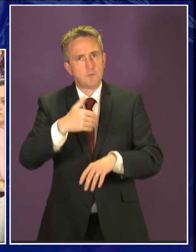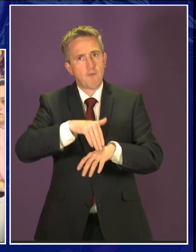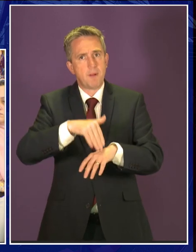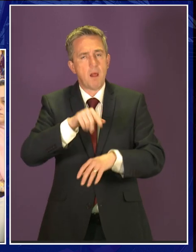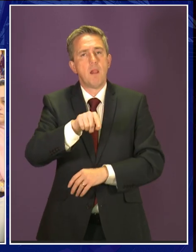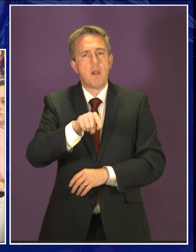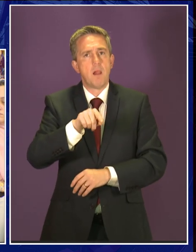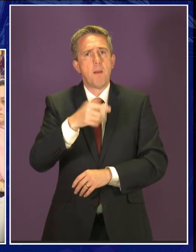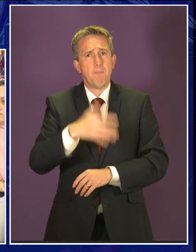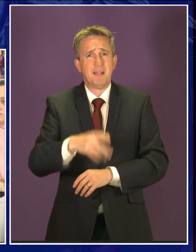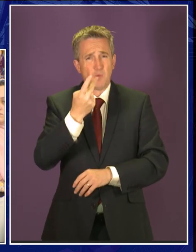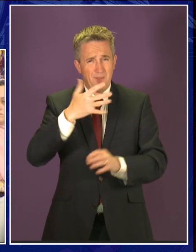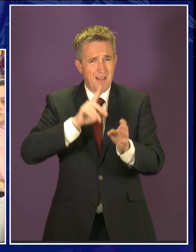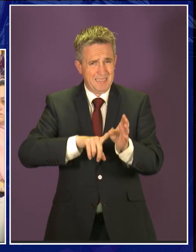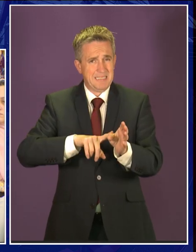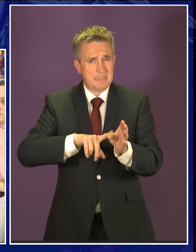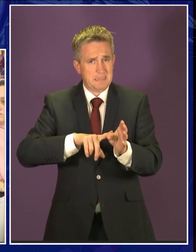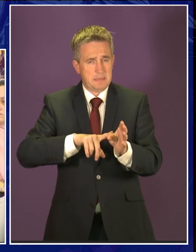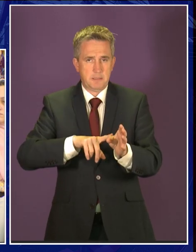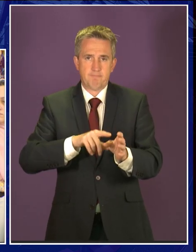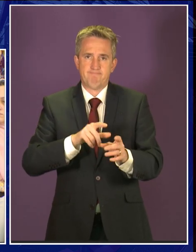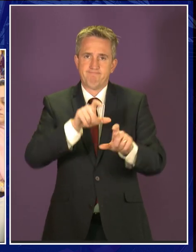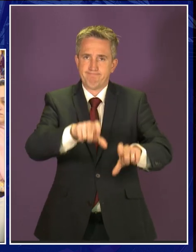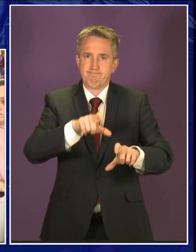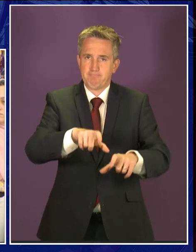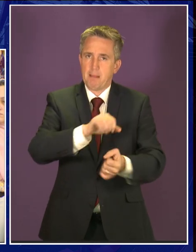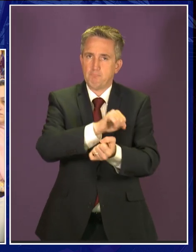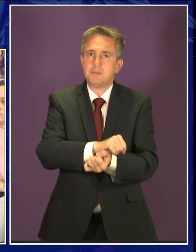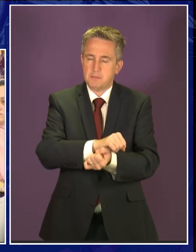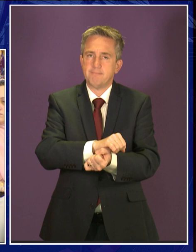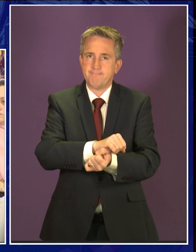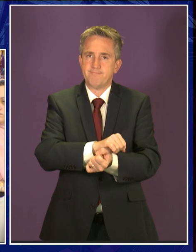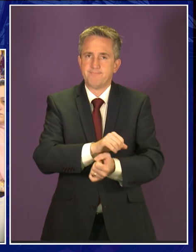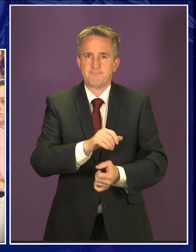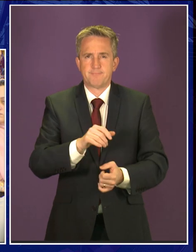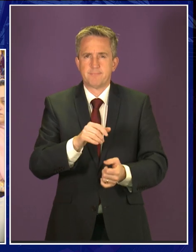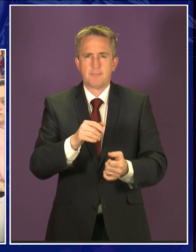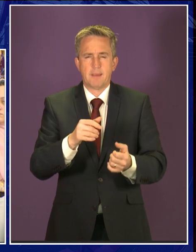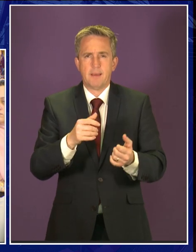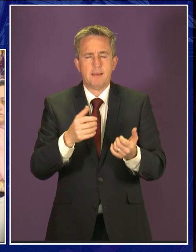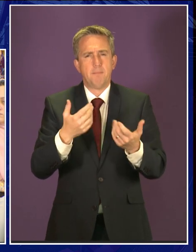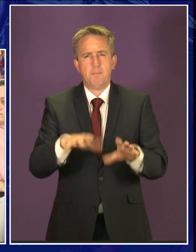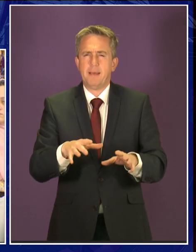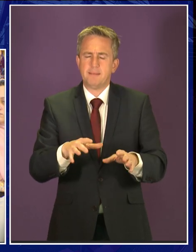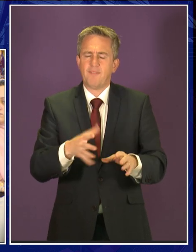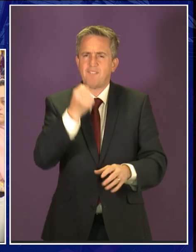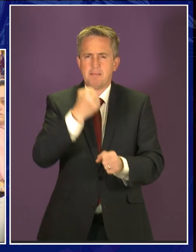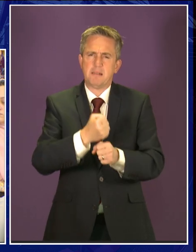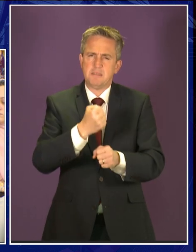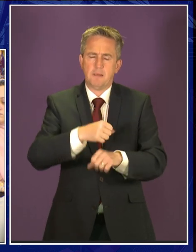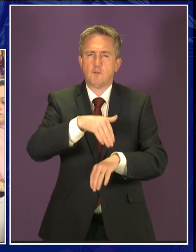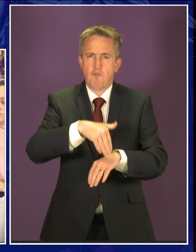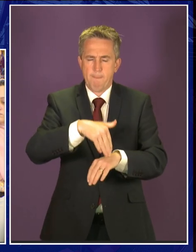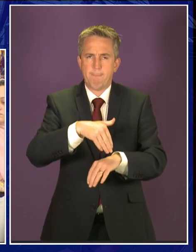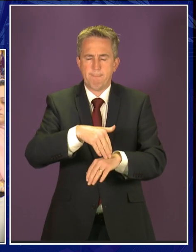had spent about 25 years in prison for, I don't remember the crime either.